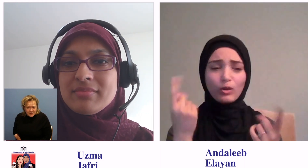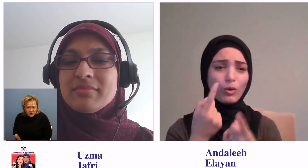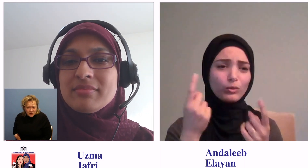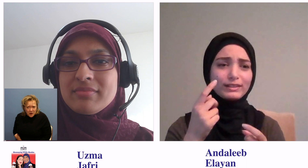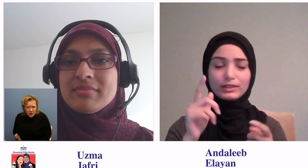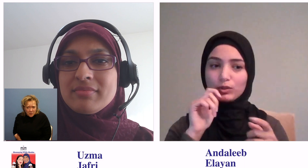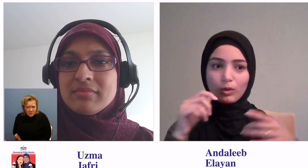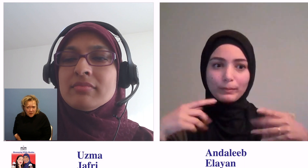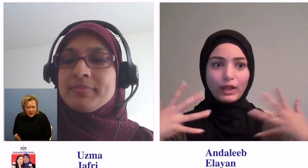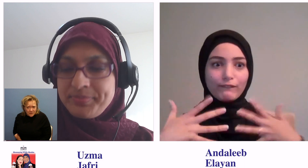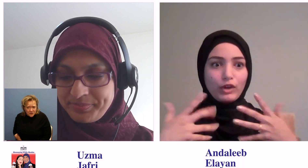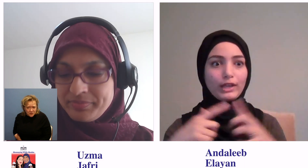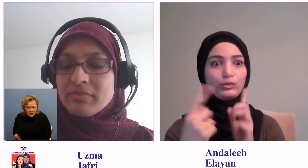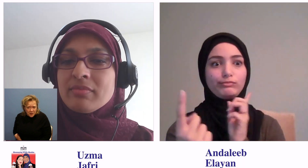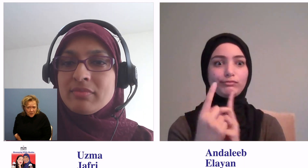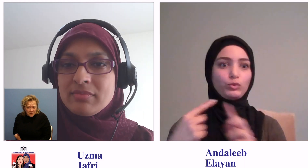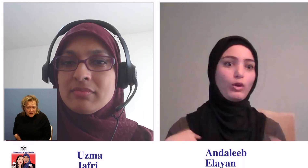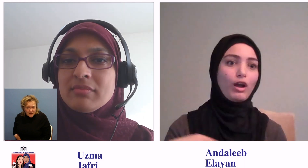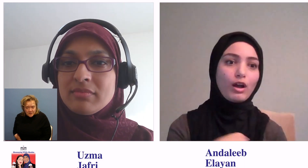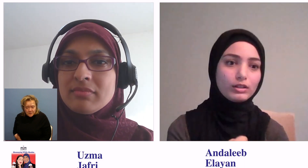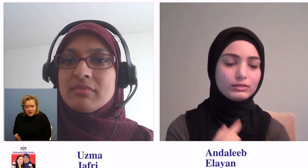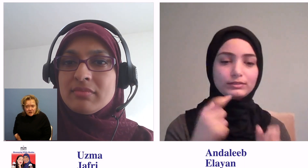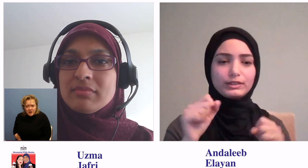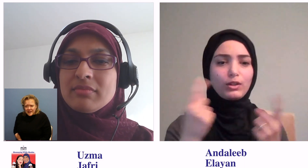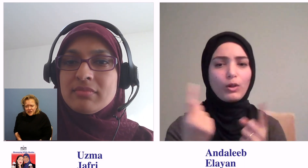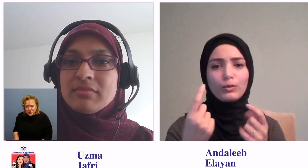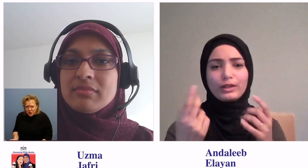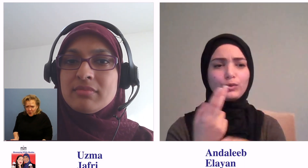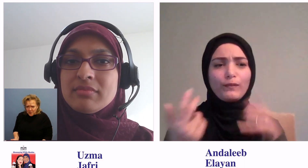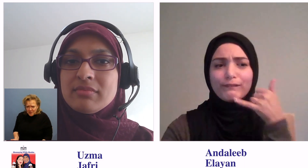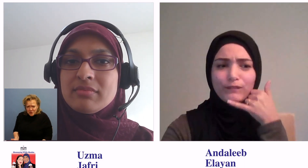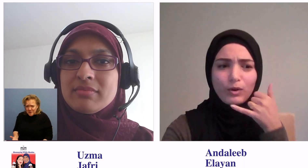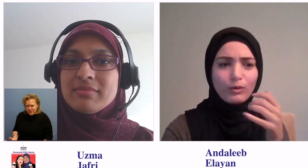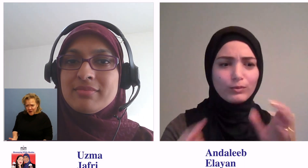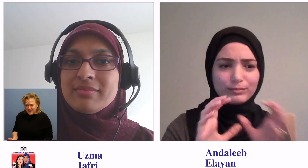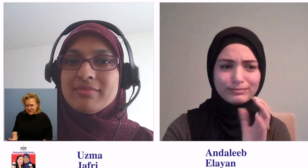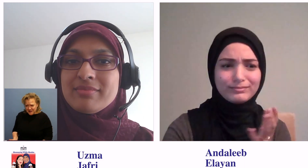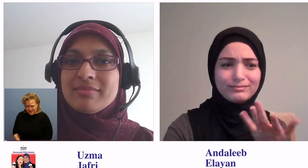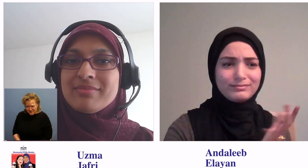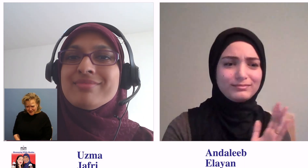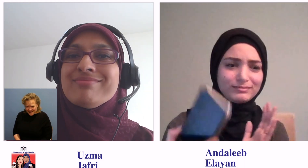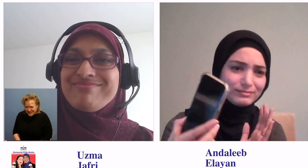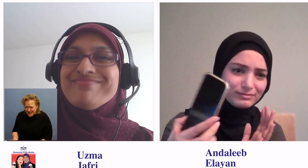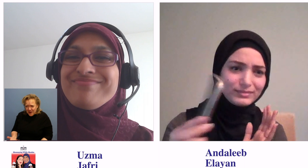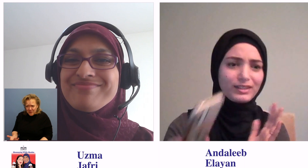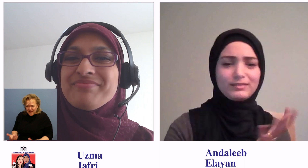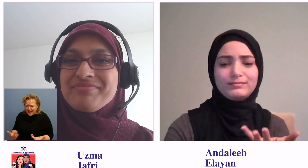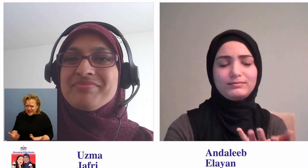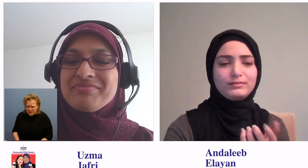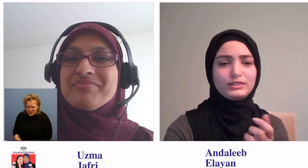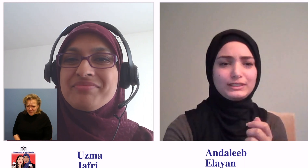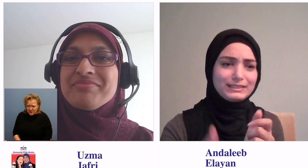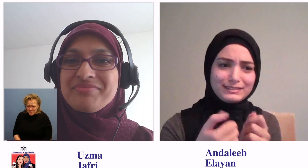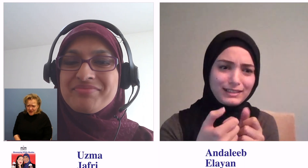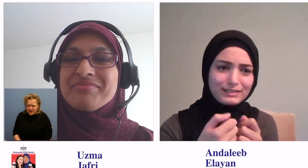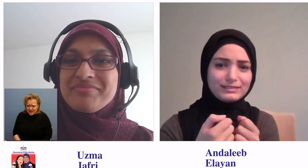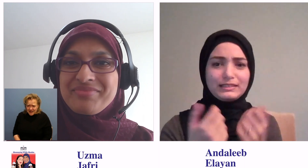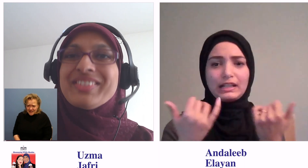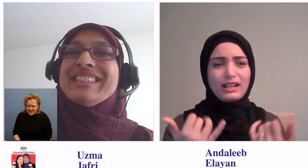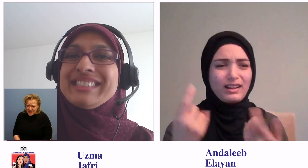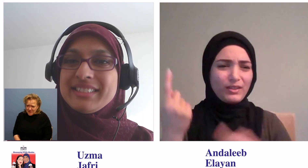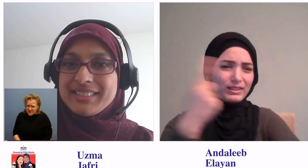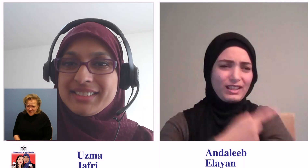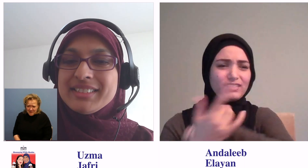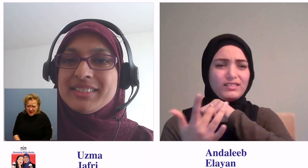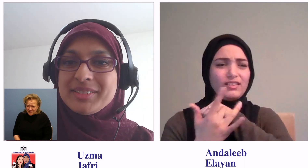things. It's also how people have to come and meet us, but also don't, people shouldn't be afraid to meet a deaf person. We've got smartphones. My goodness,